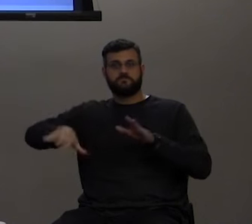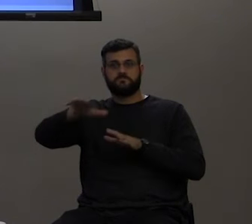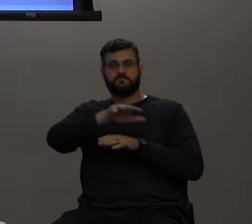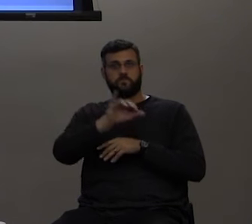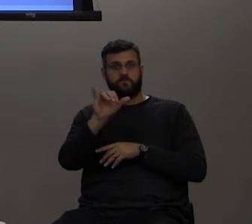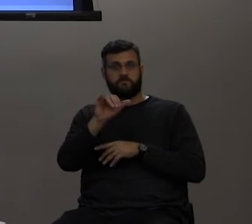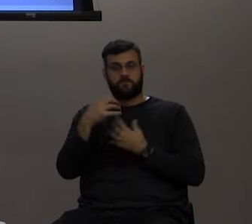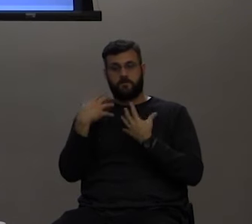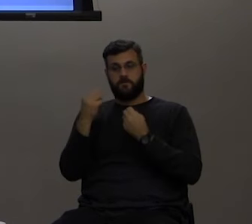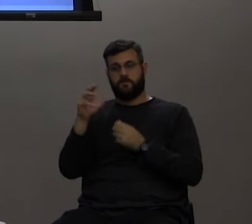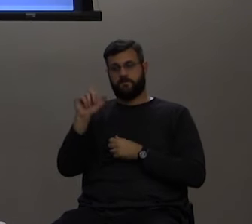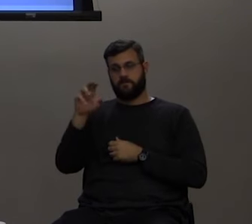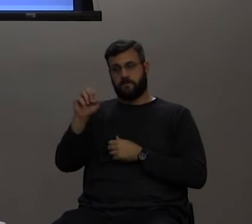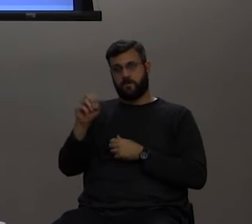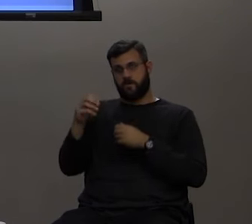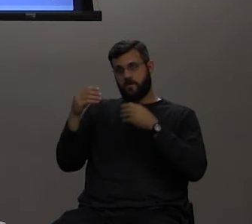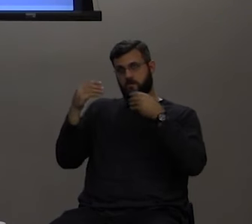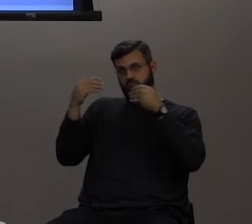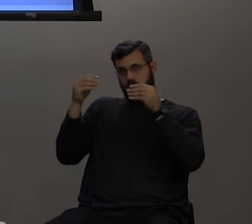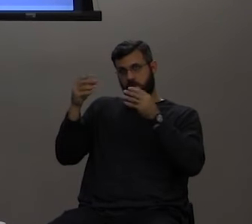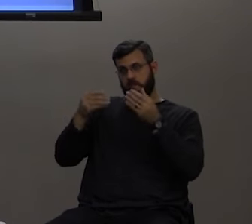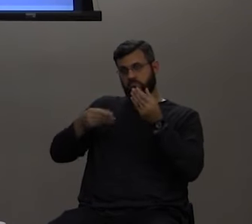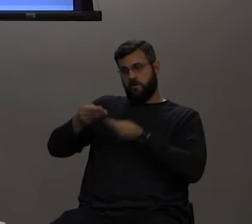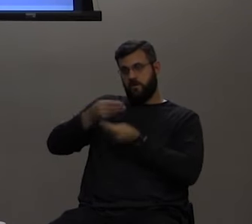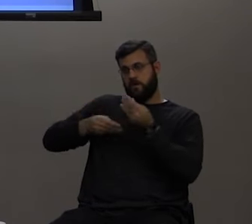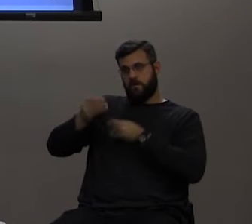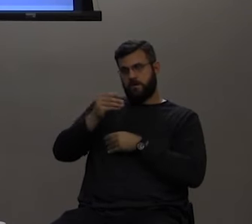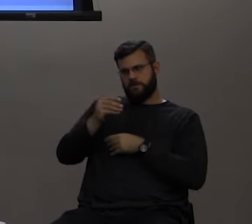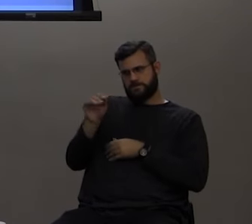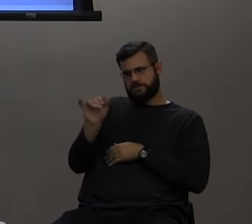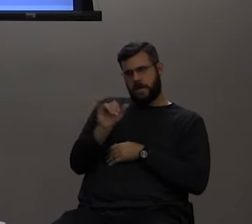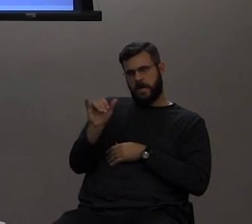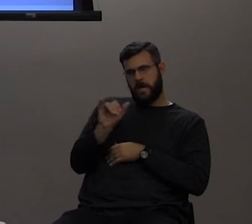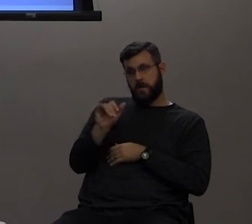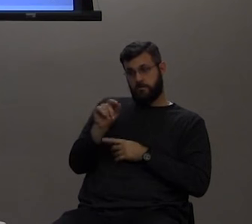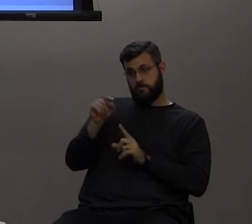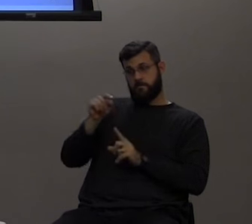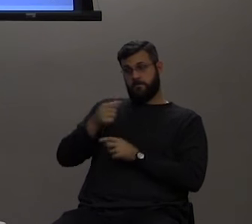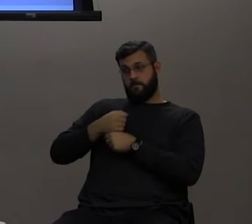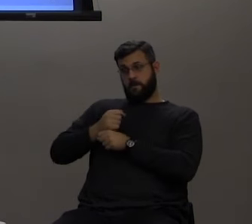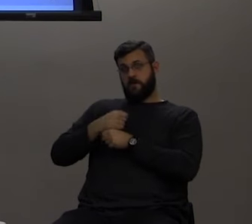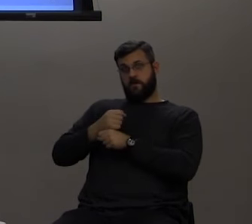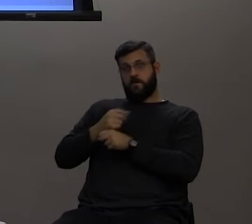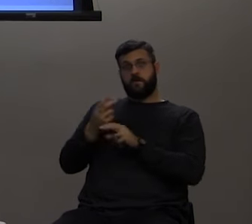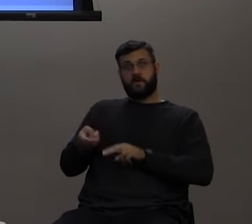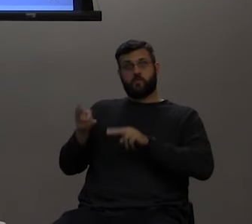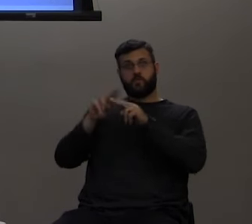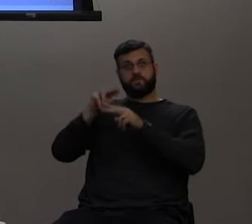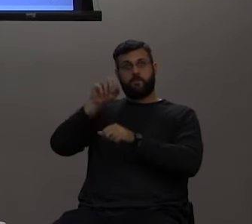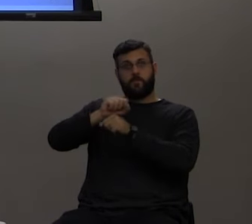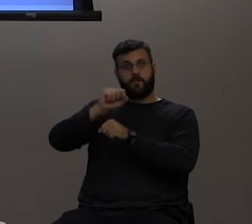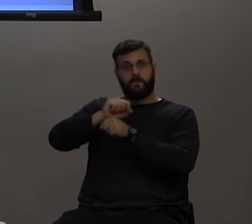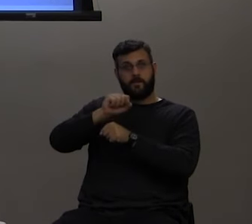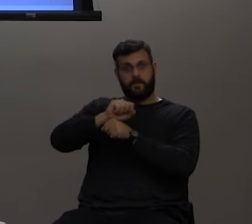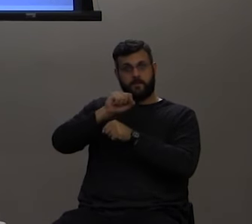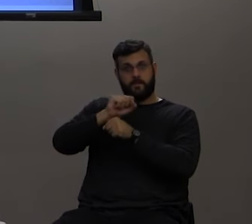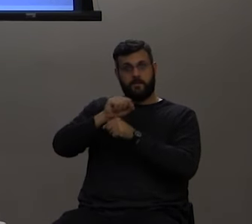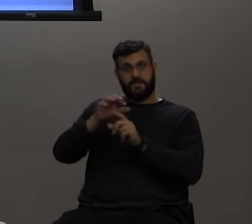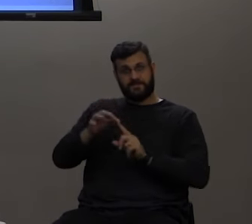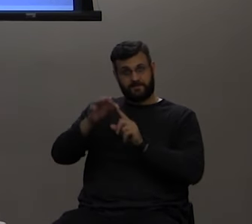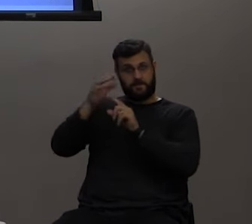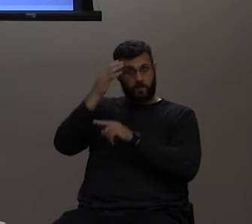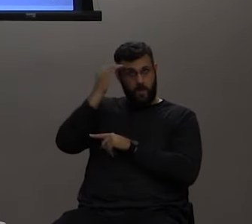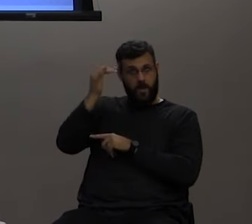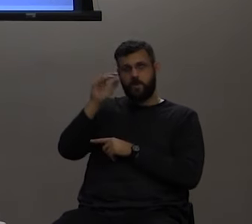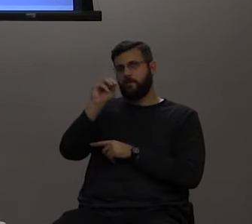And healthcare and retail trade have seen similar trends, but in manufacturing, there's actually been an increase in employment exclusively